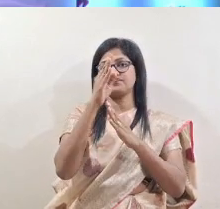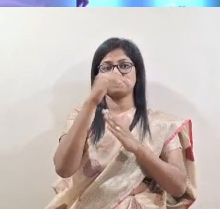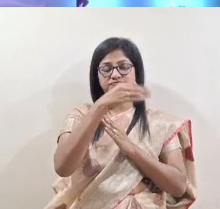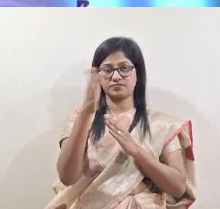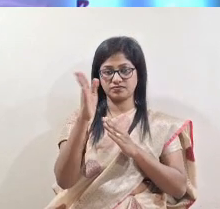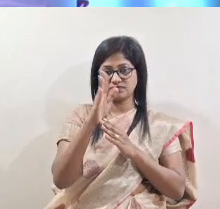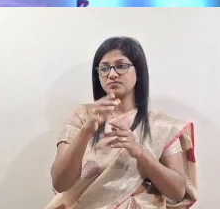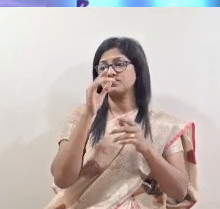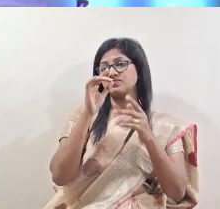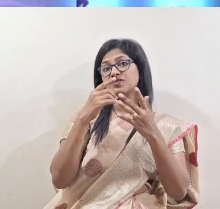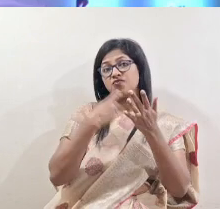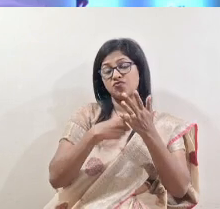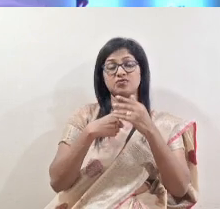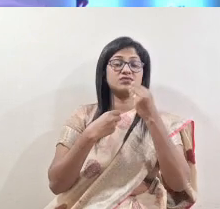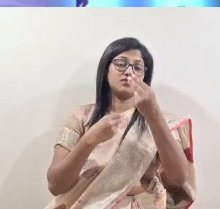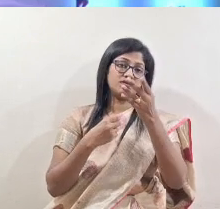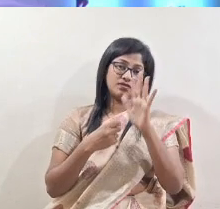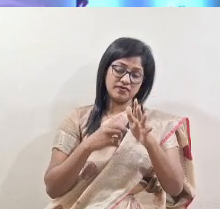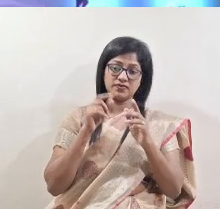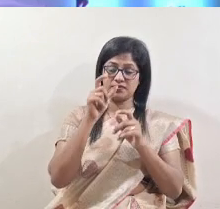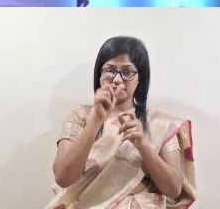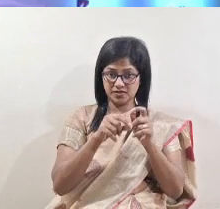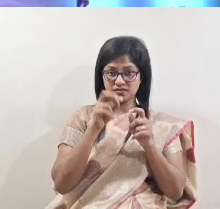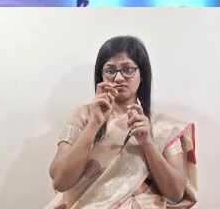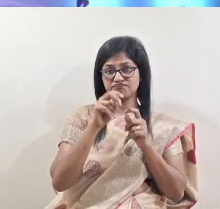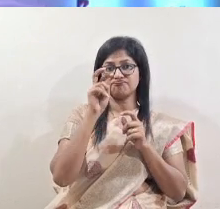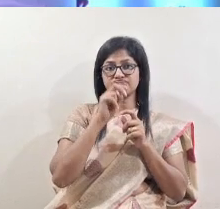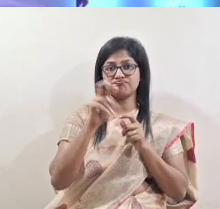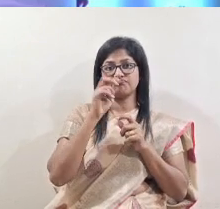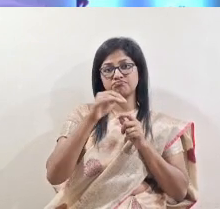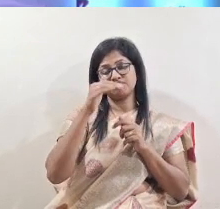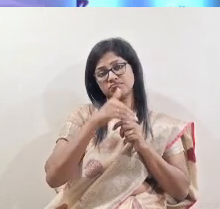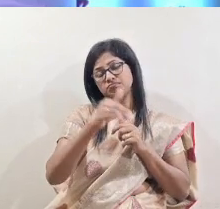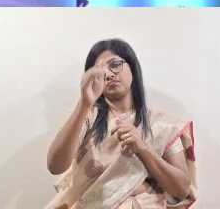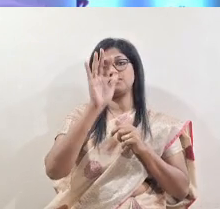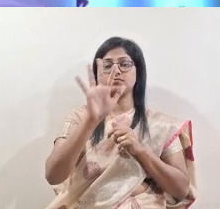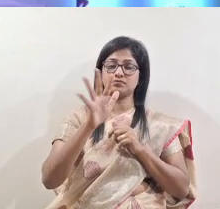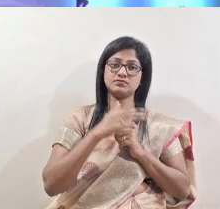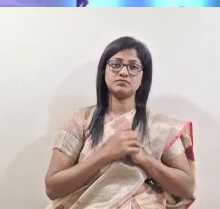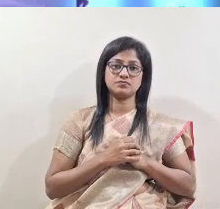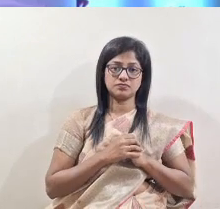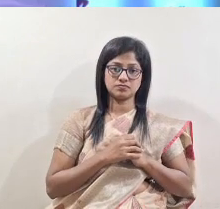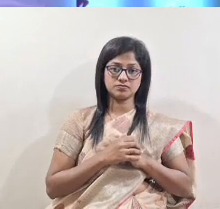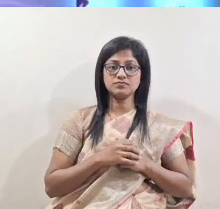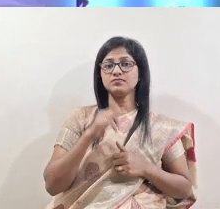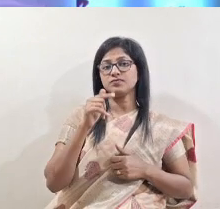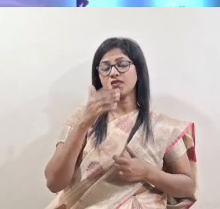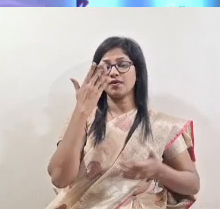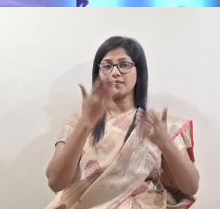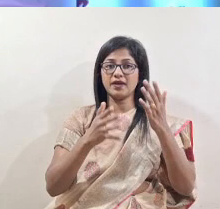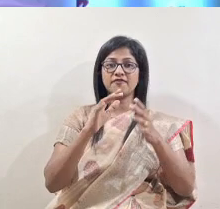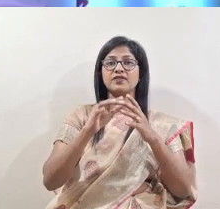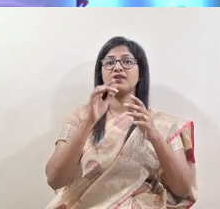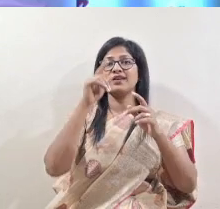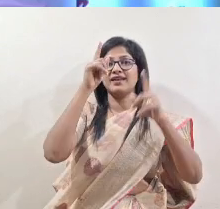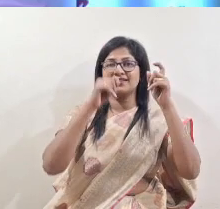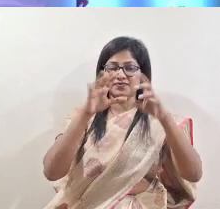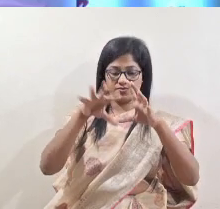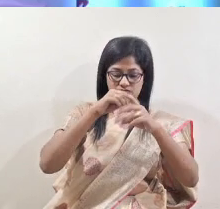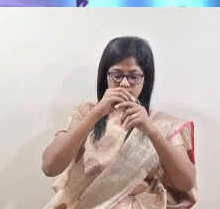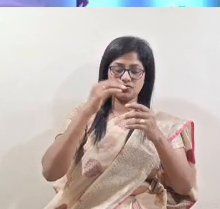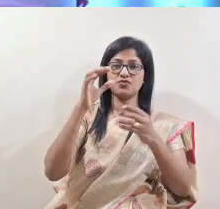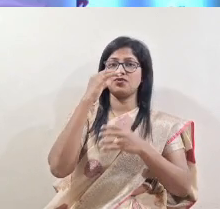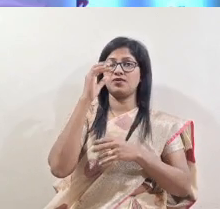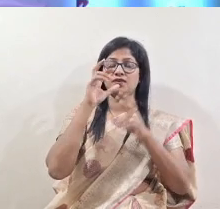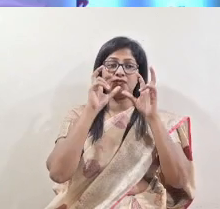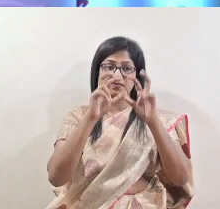choice, conditional on the fact that the person is has decided to move. We write the likelihood expressions for the